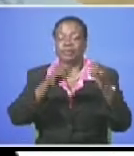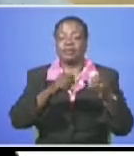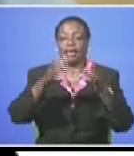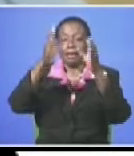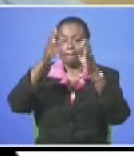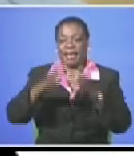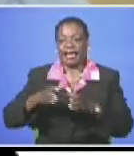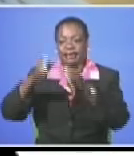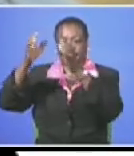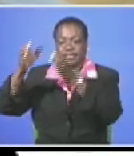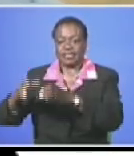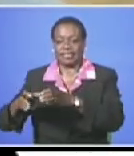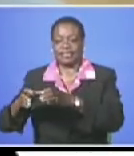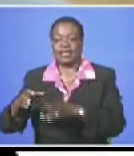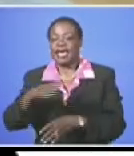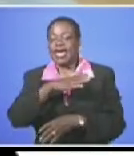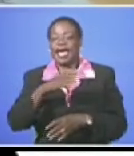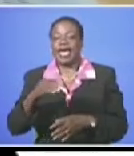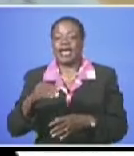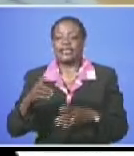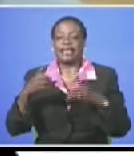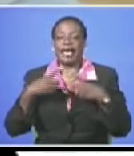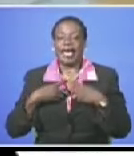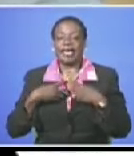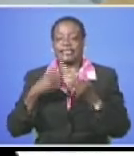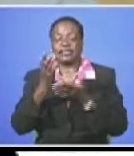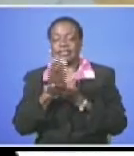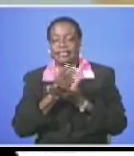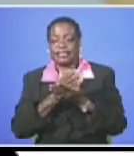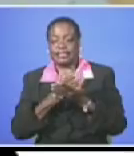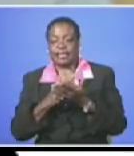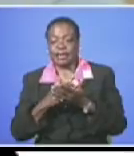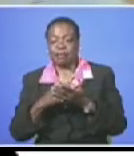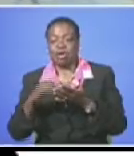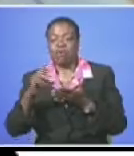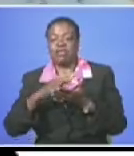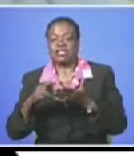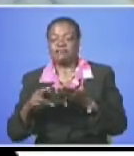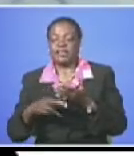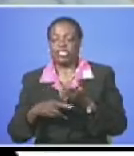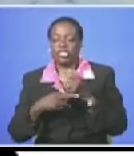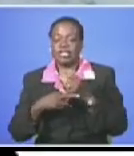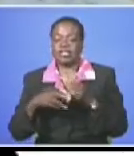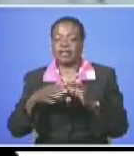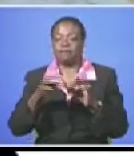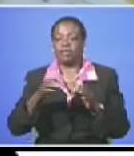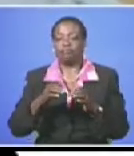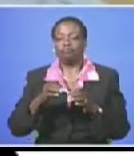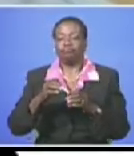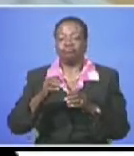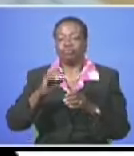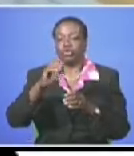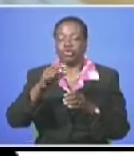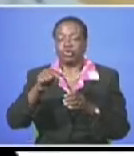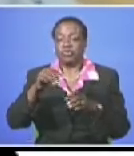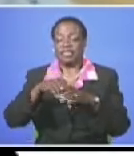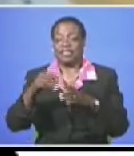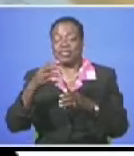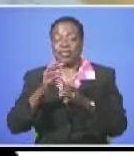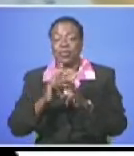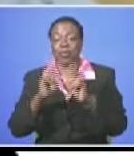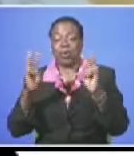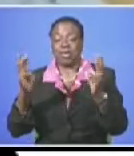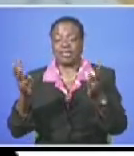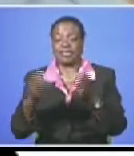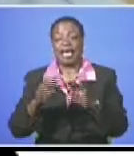wall, and I also had some reservations about the striations and the grooves in the wall. I felt like, oh, I've never done that. How's that going to